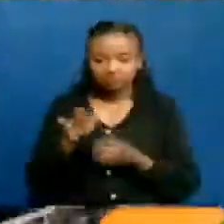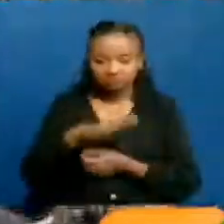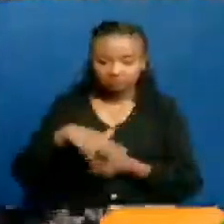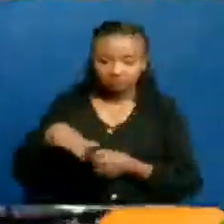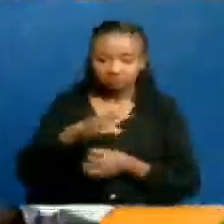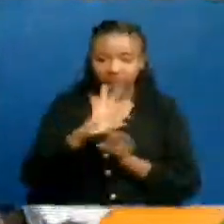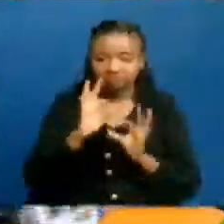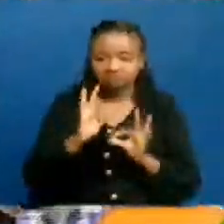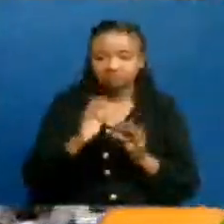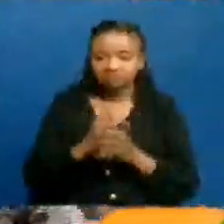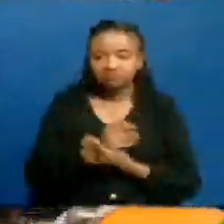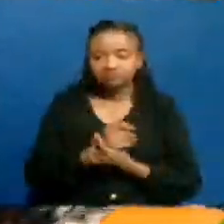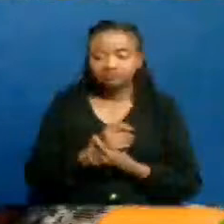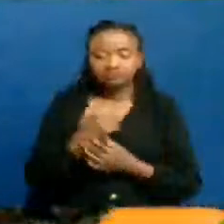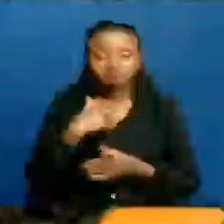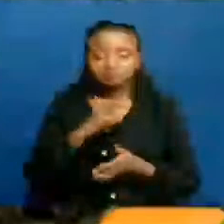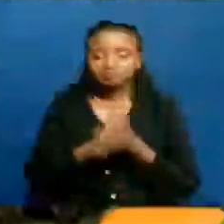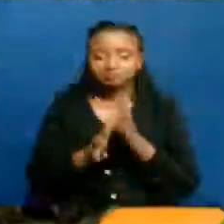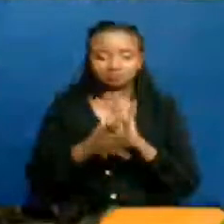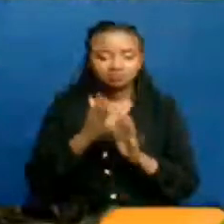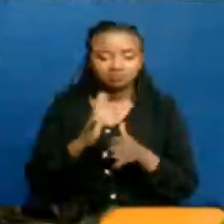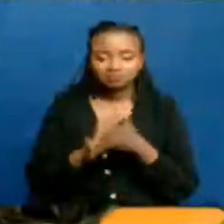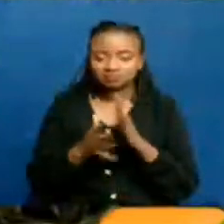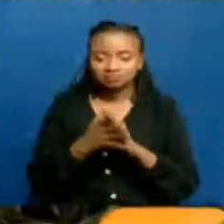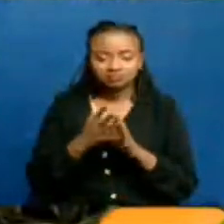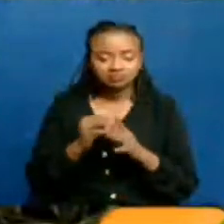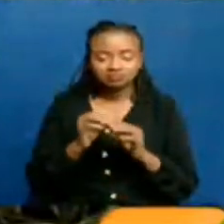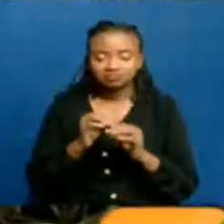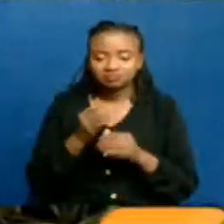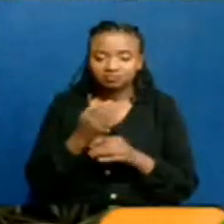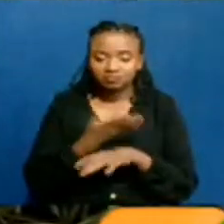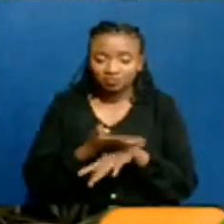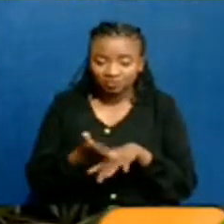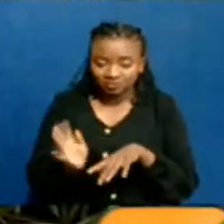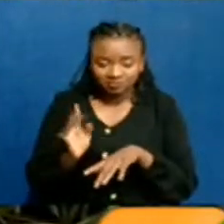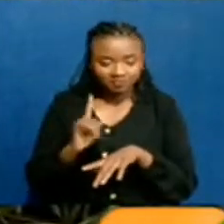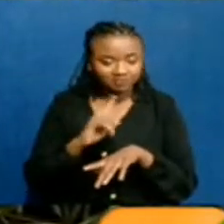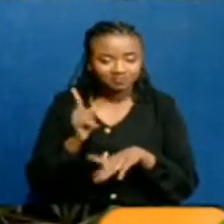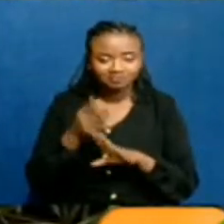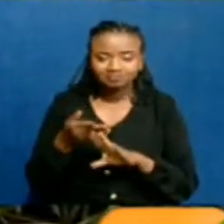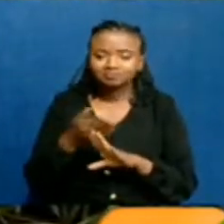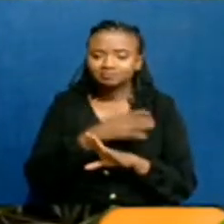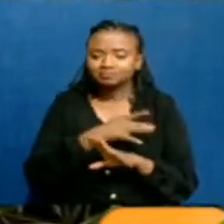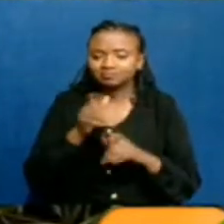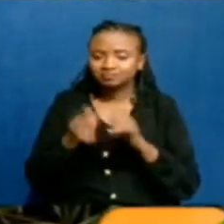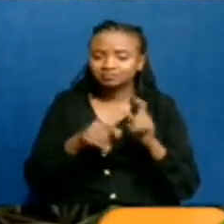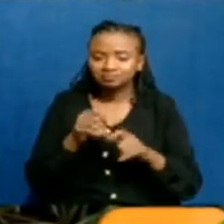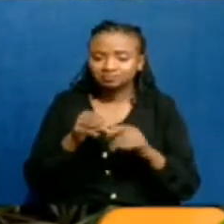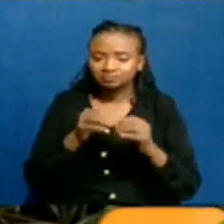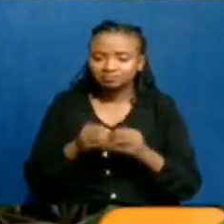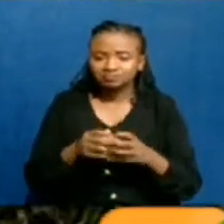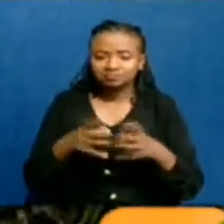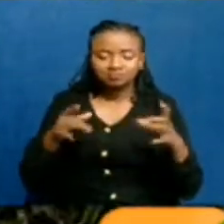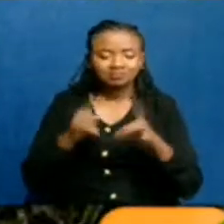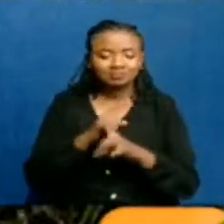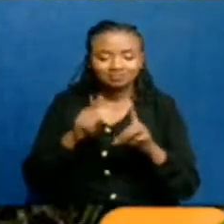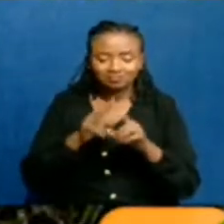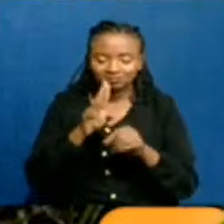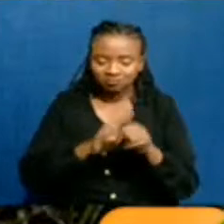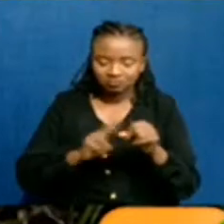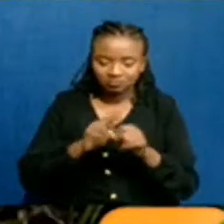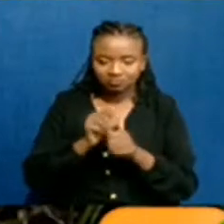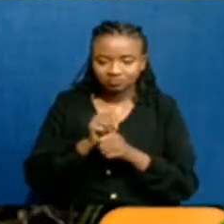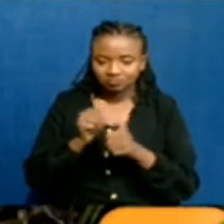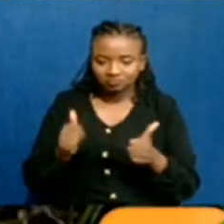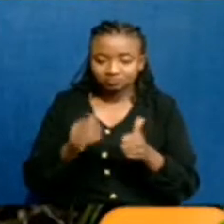is no such thing as waste. Nature, before humans came along, everything, absolutely everything was recycled. By managing waste